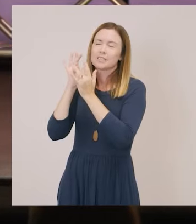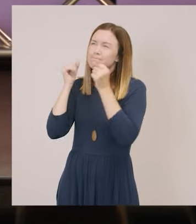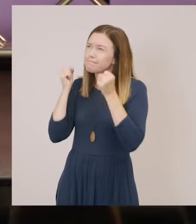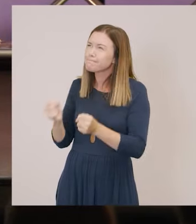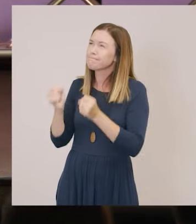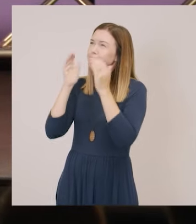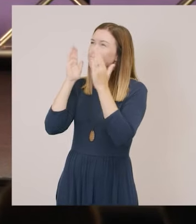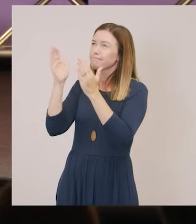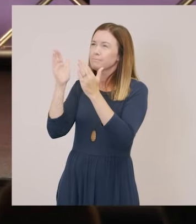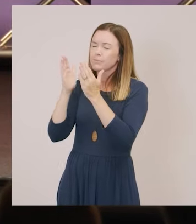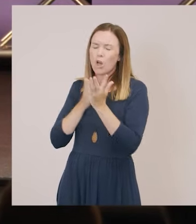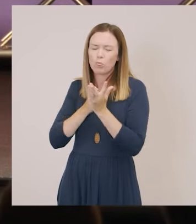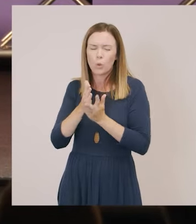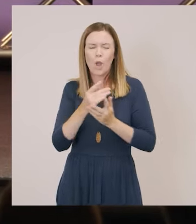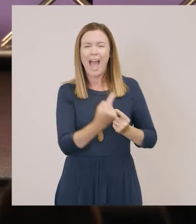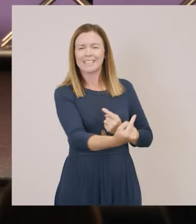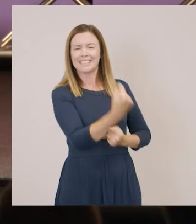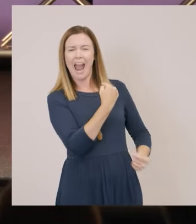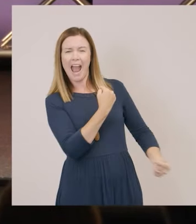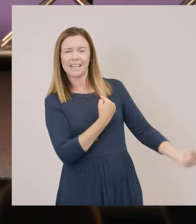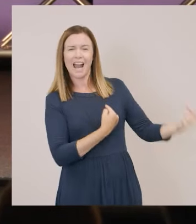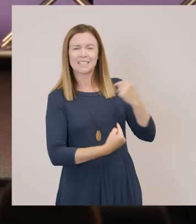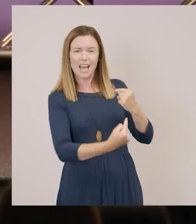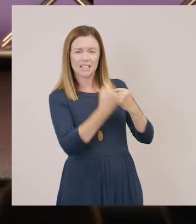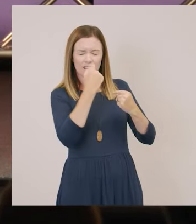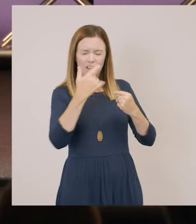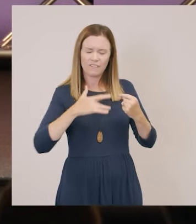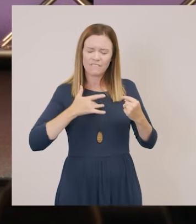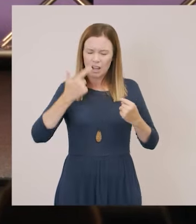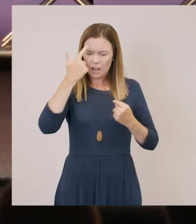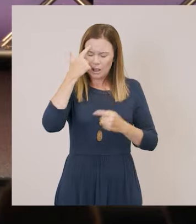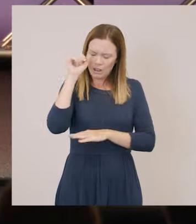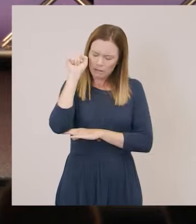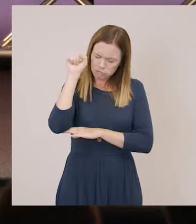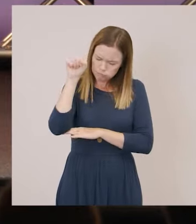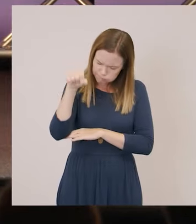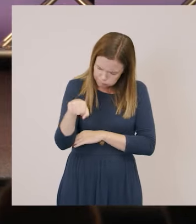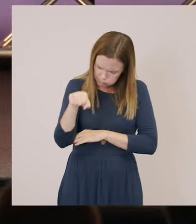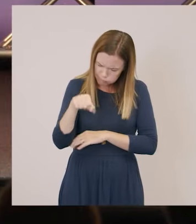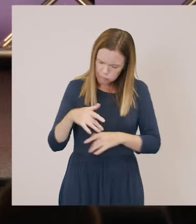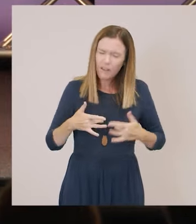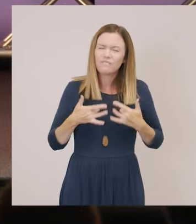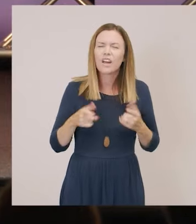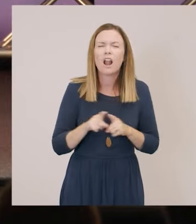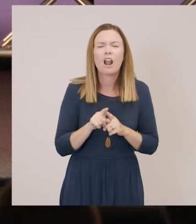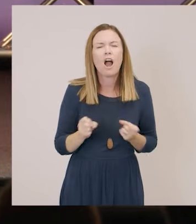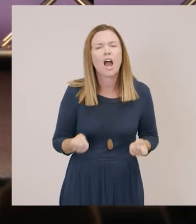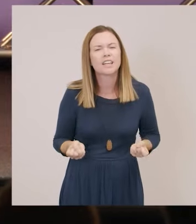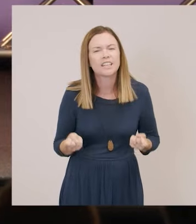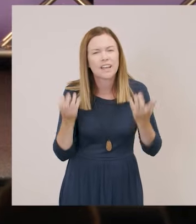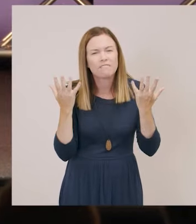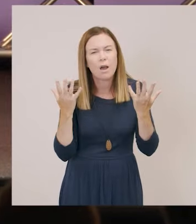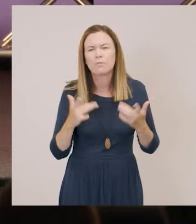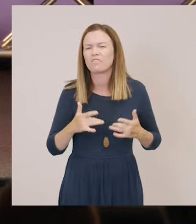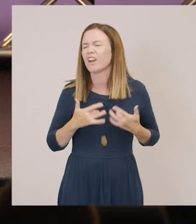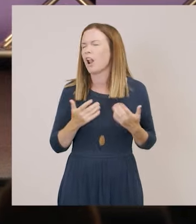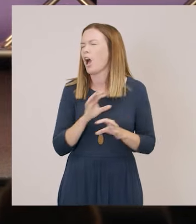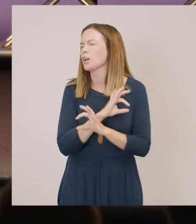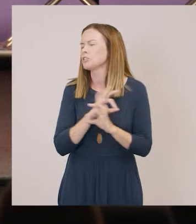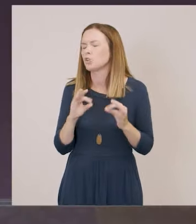Jesus. And in the midst of those attacks, when you feel like your head is hung low and you feel like giving up, you feel like it's not worth